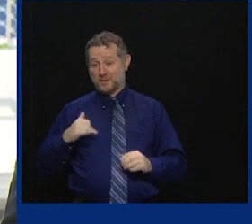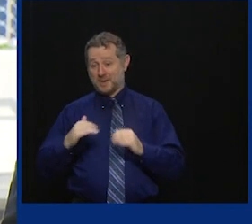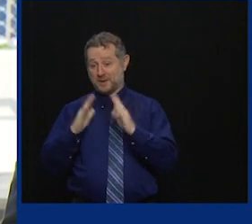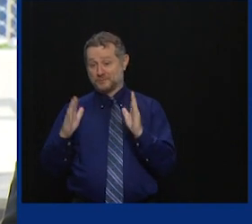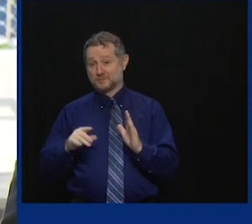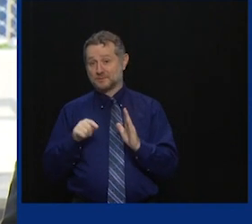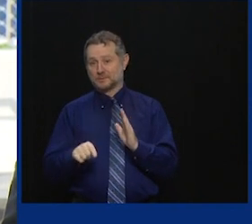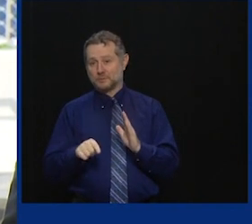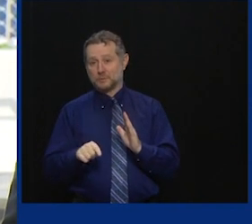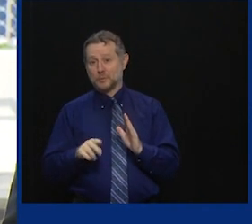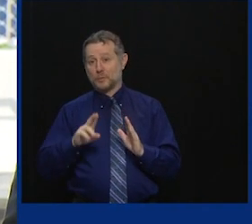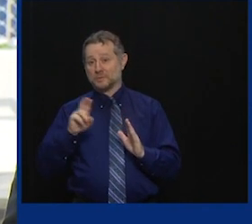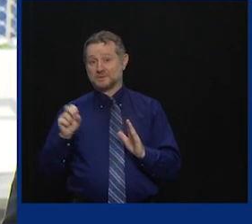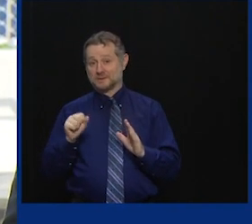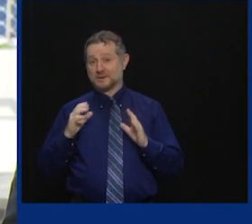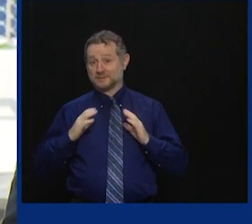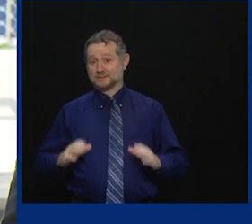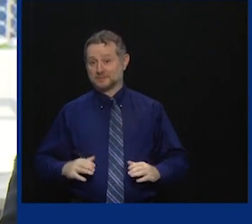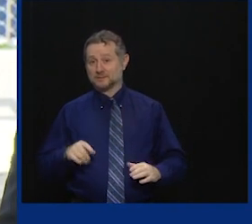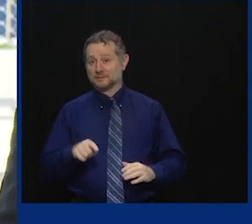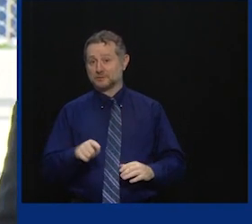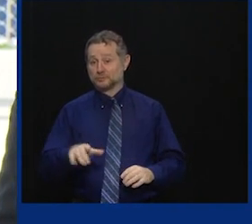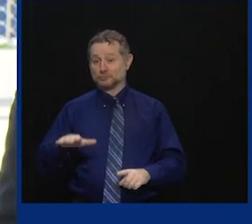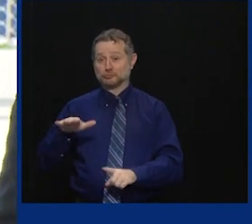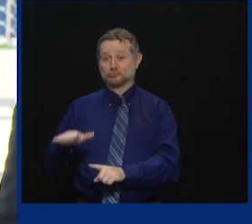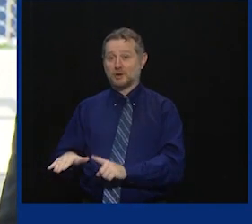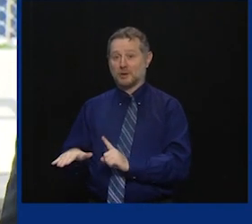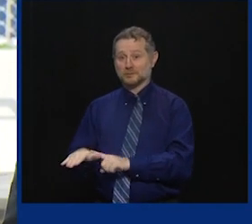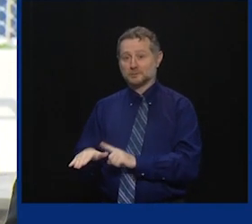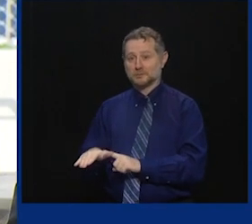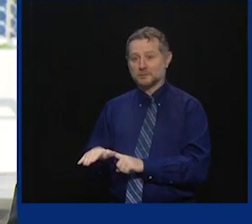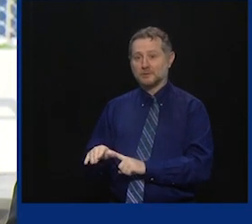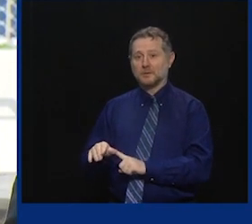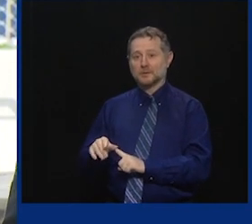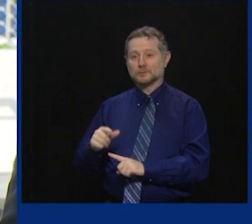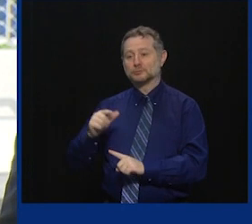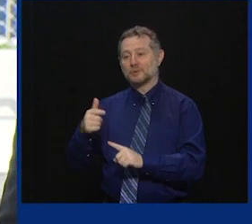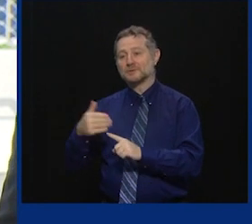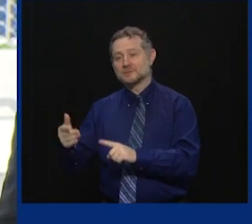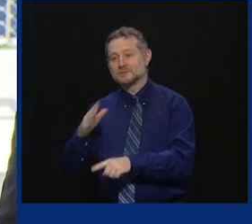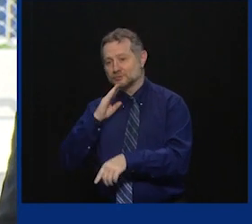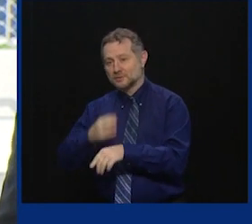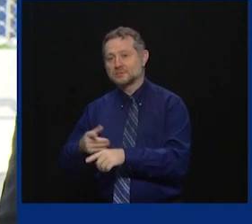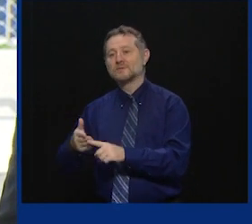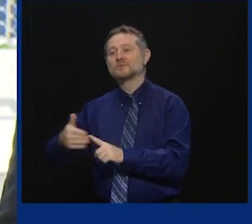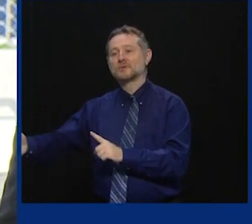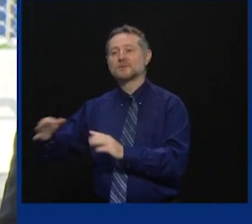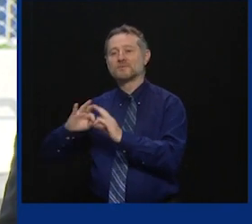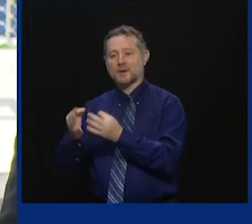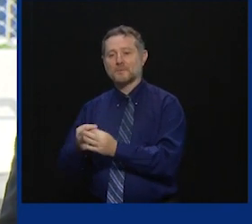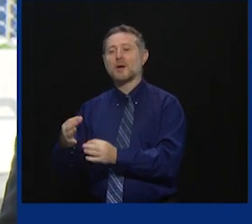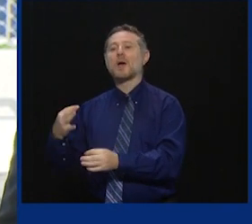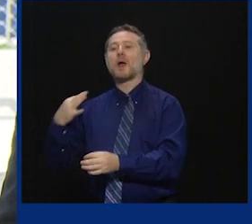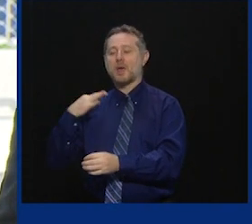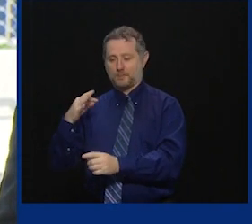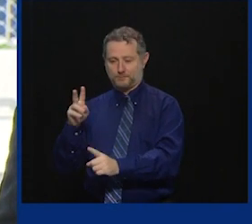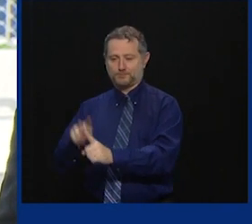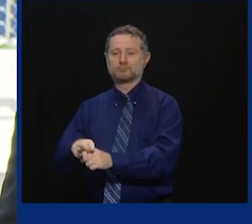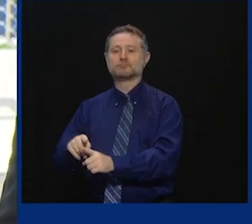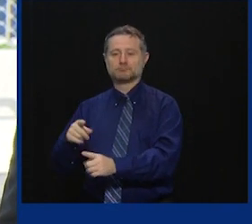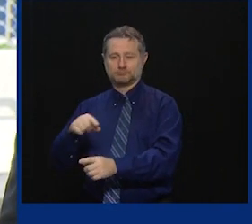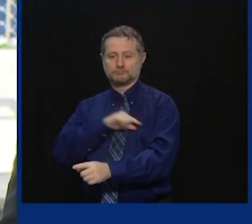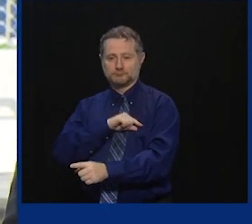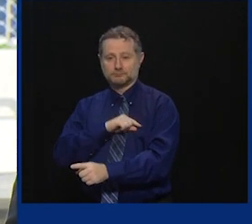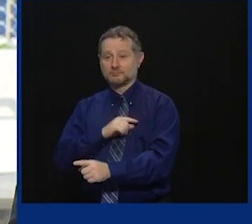a child, a grandchild living there, then the whole family is eligible. We did establish that. But there are still some people falling through